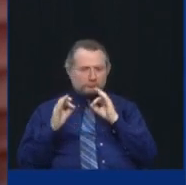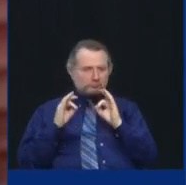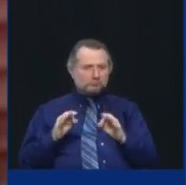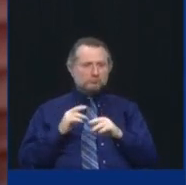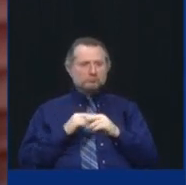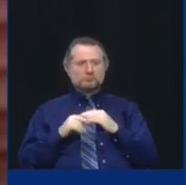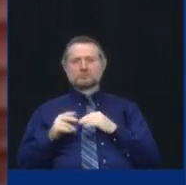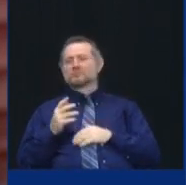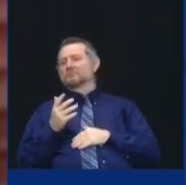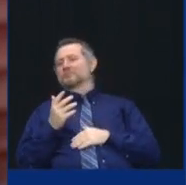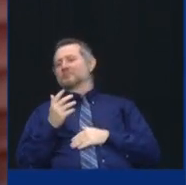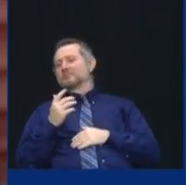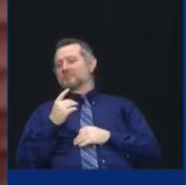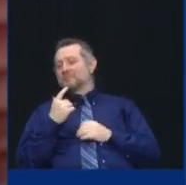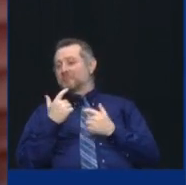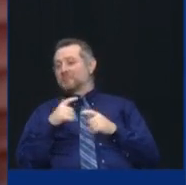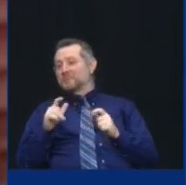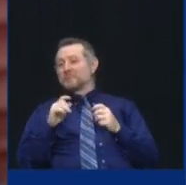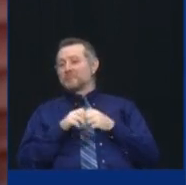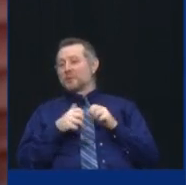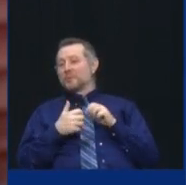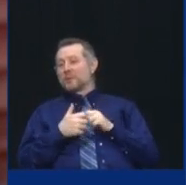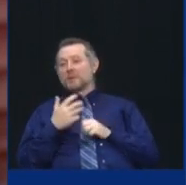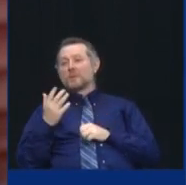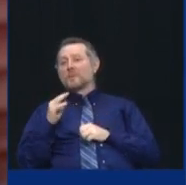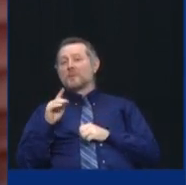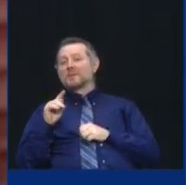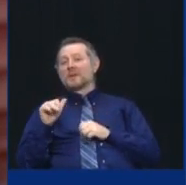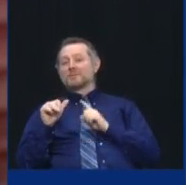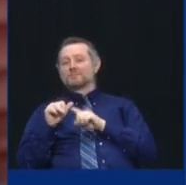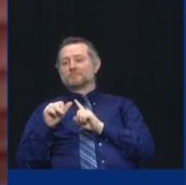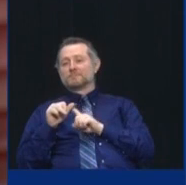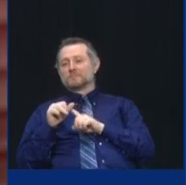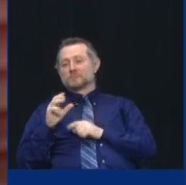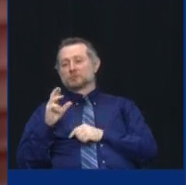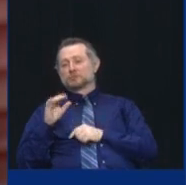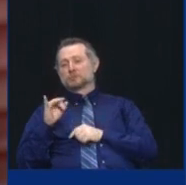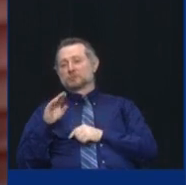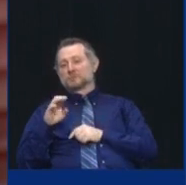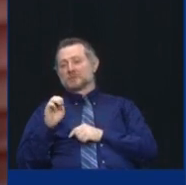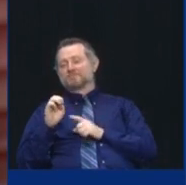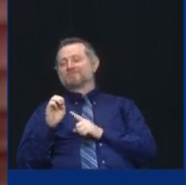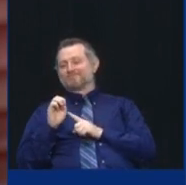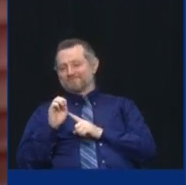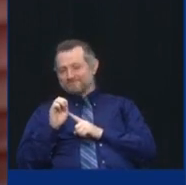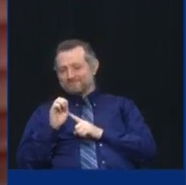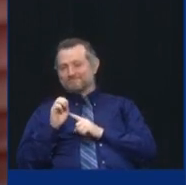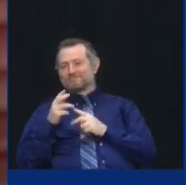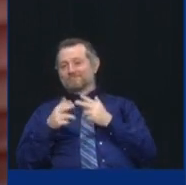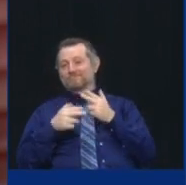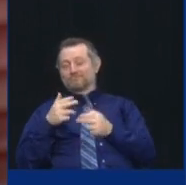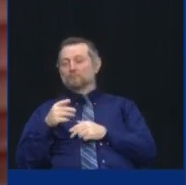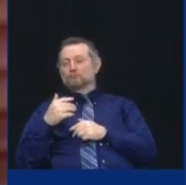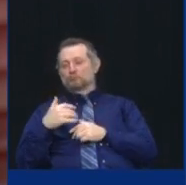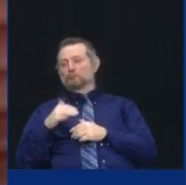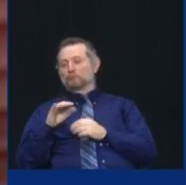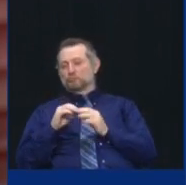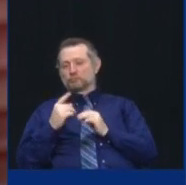problem the MTA has is crime. That's the main